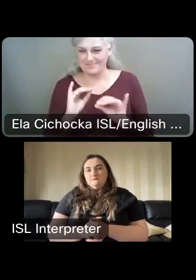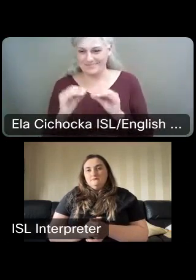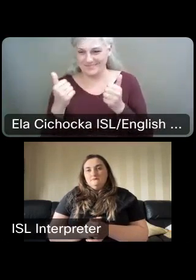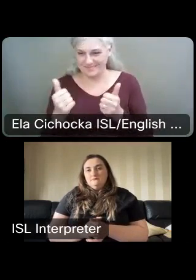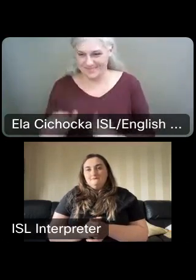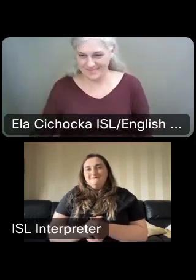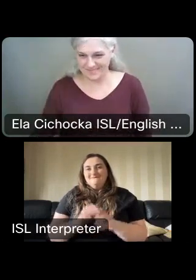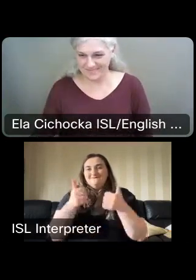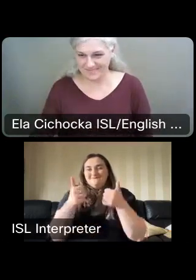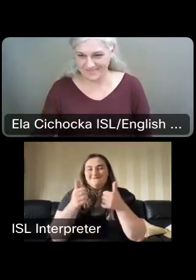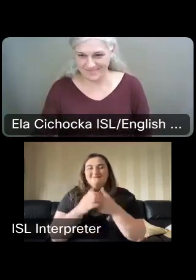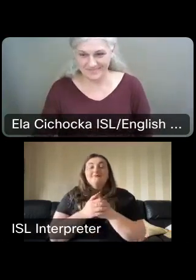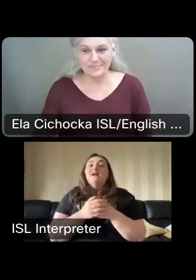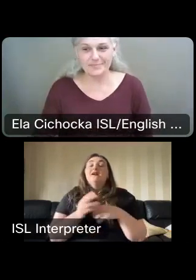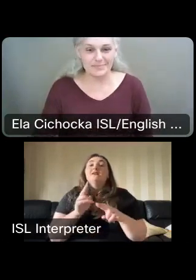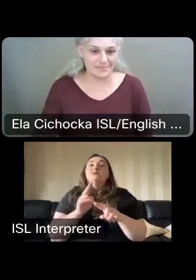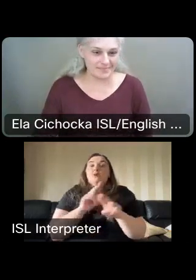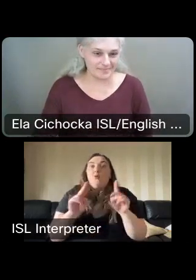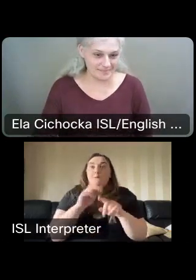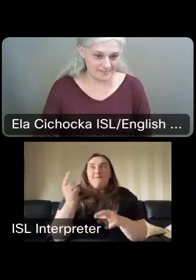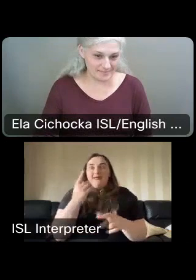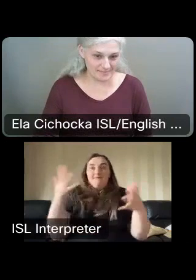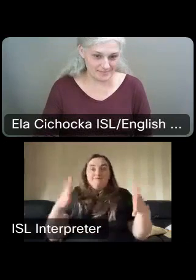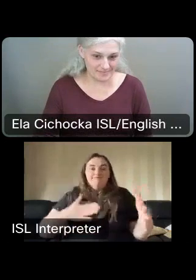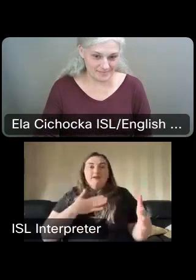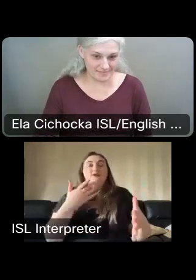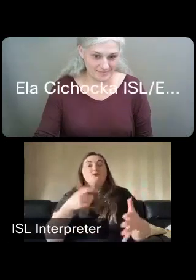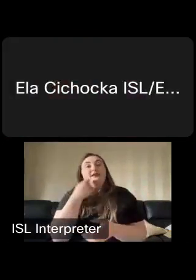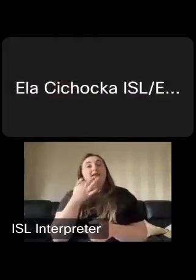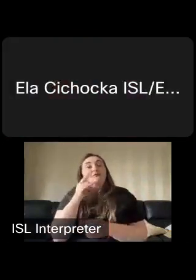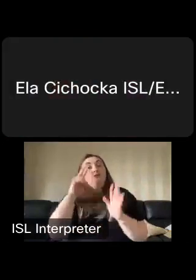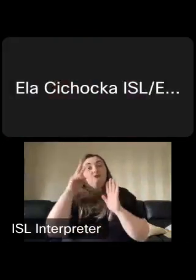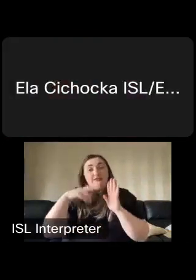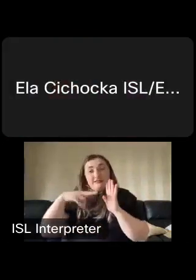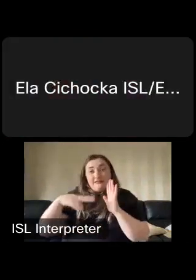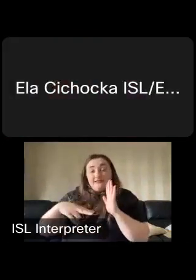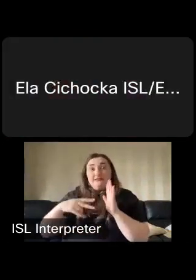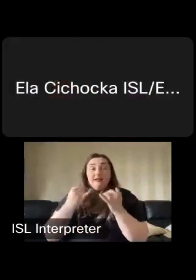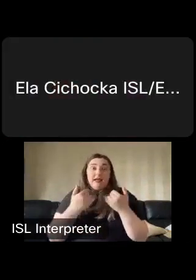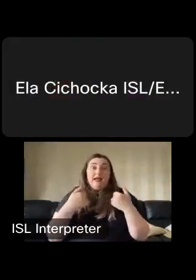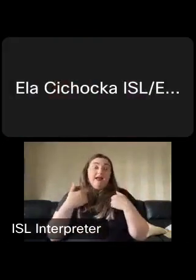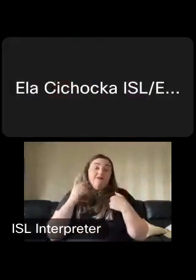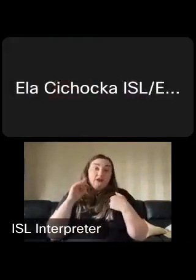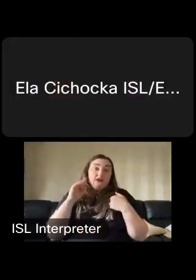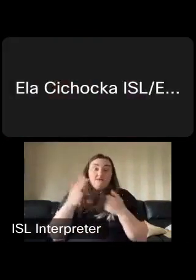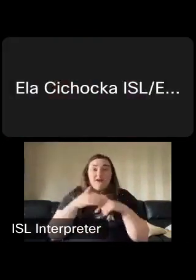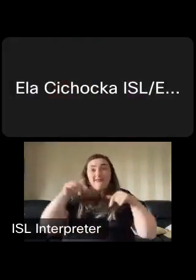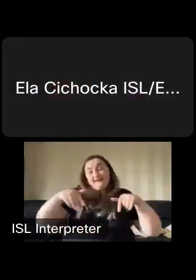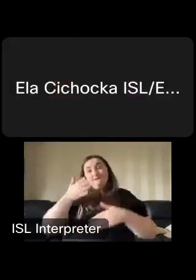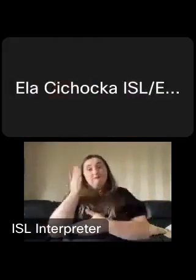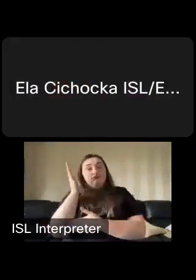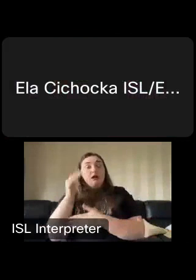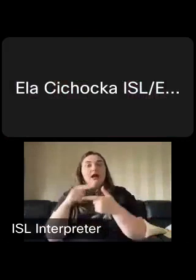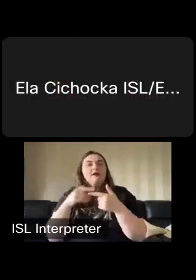So it's not going to be a surprise to hear that when you look at the literature, as I have done for this talk and have done on a number